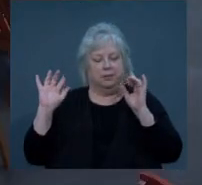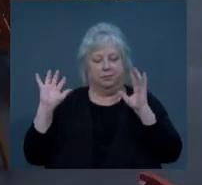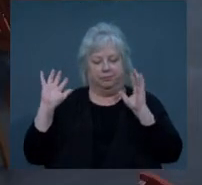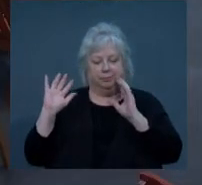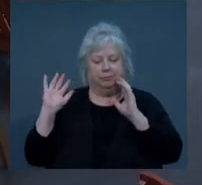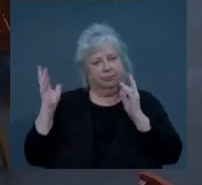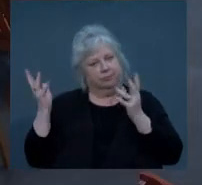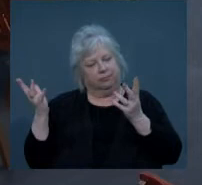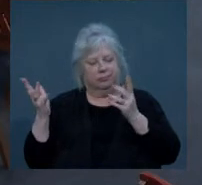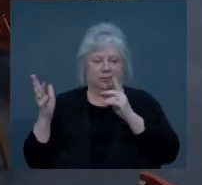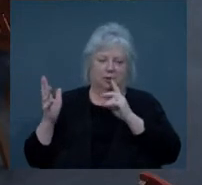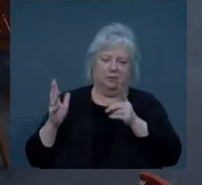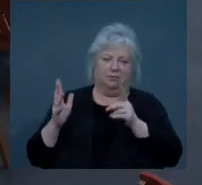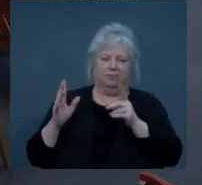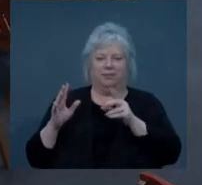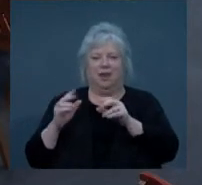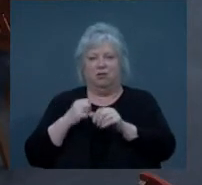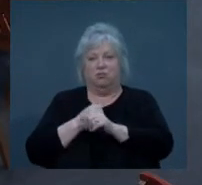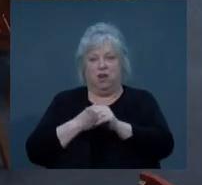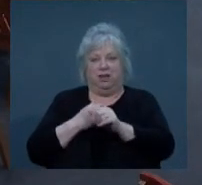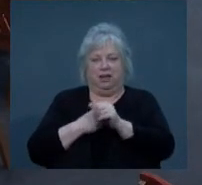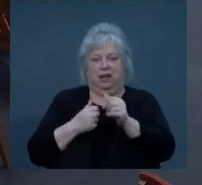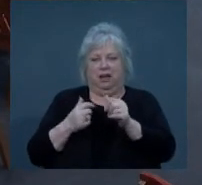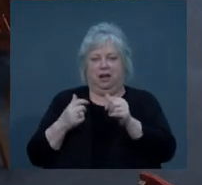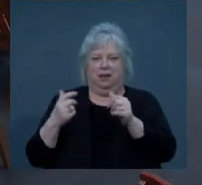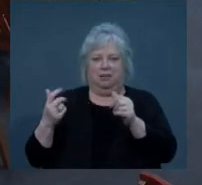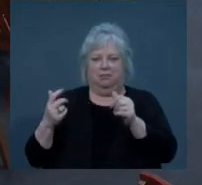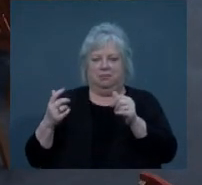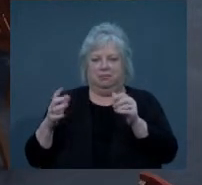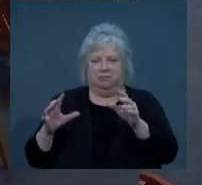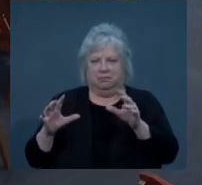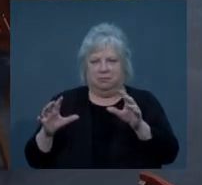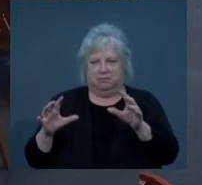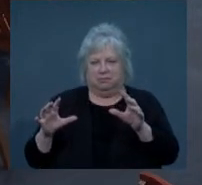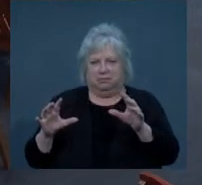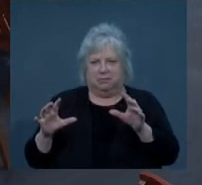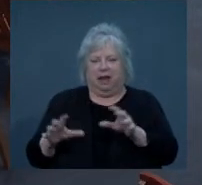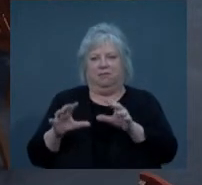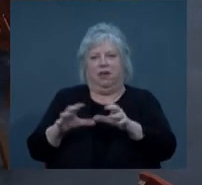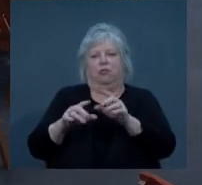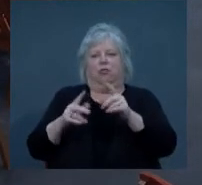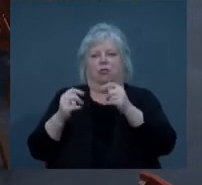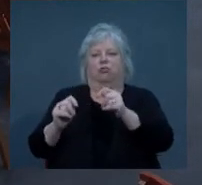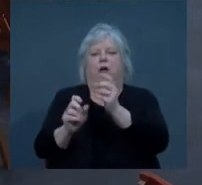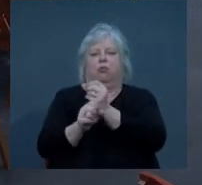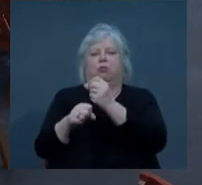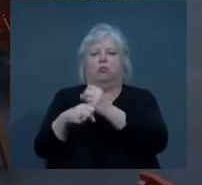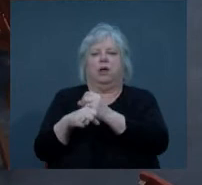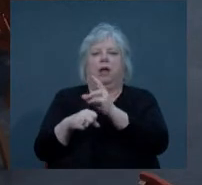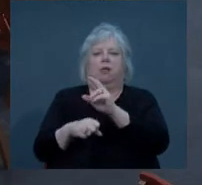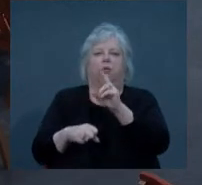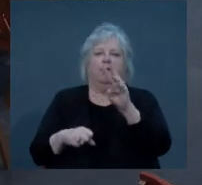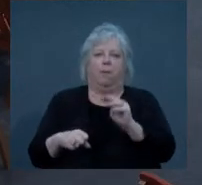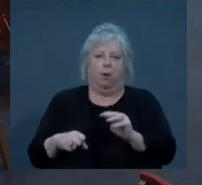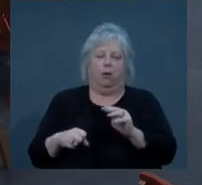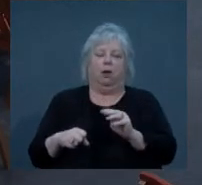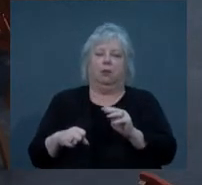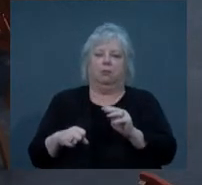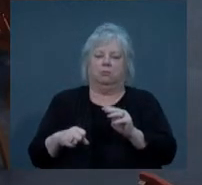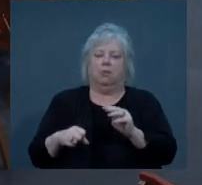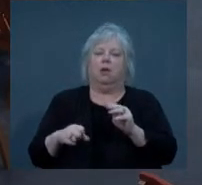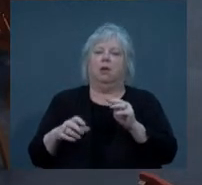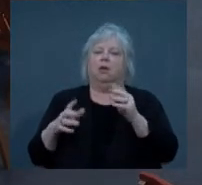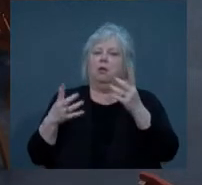that was a real risky venture to try to create this river market, and we've seen the success. So